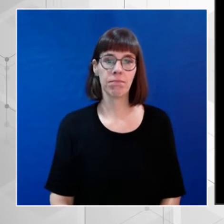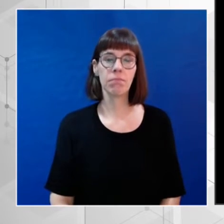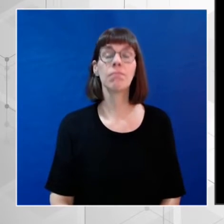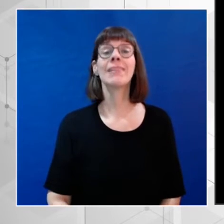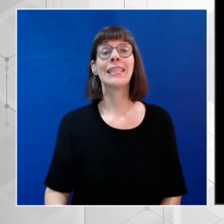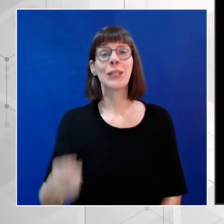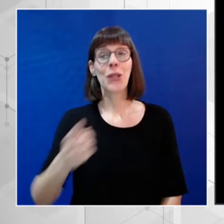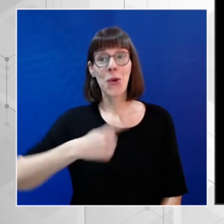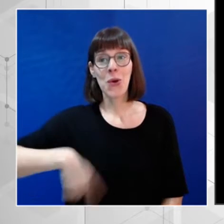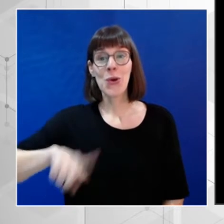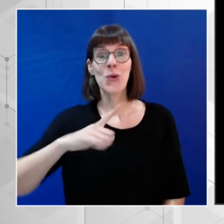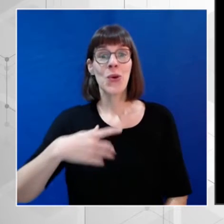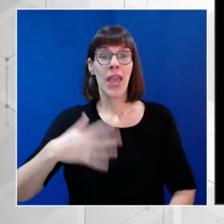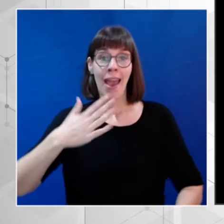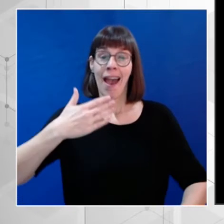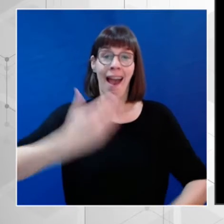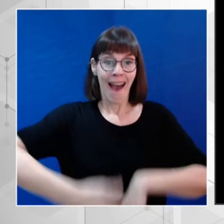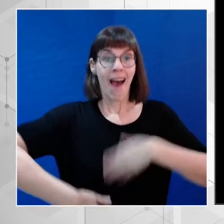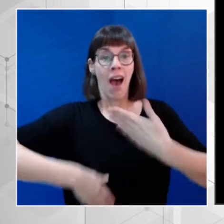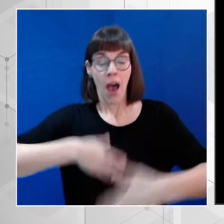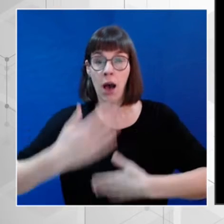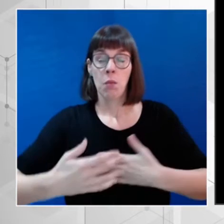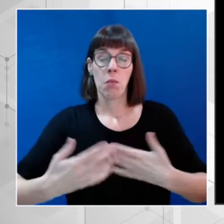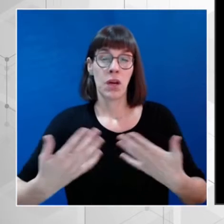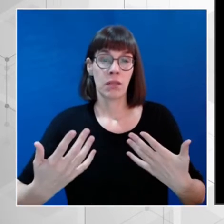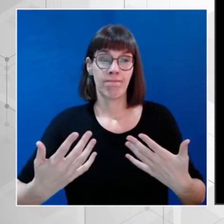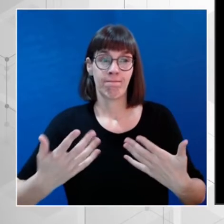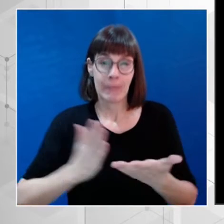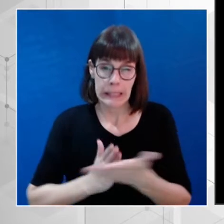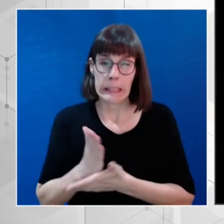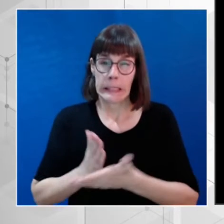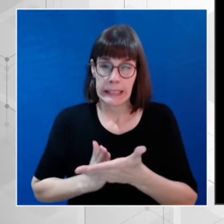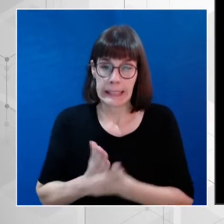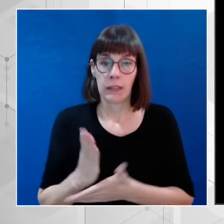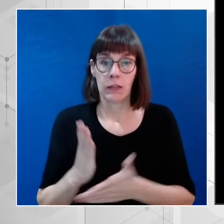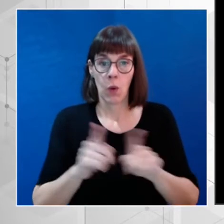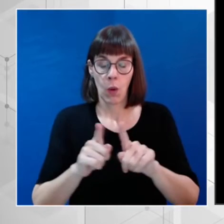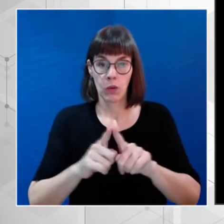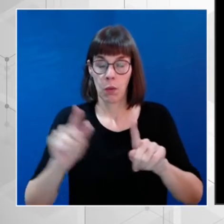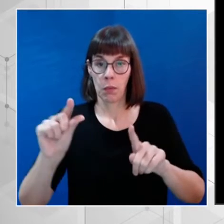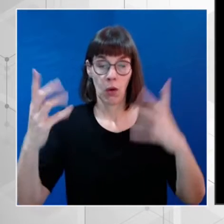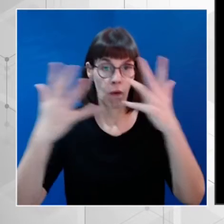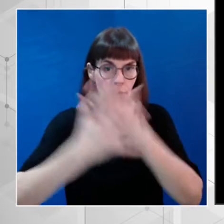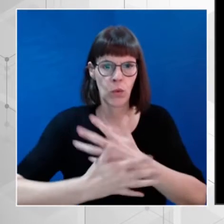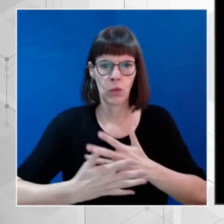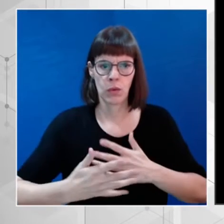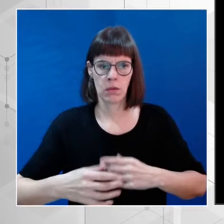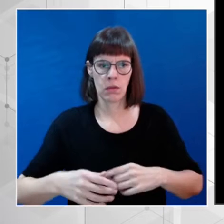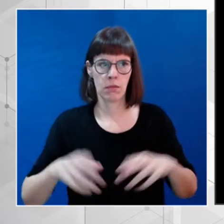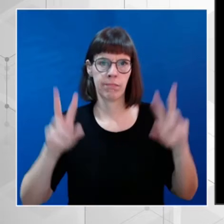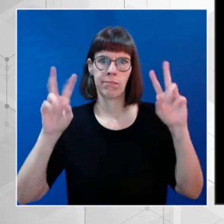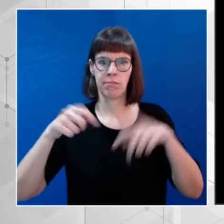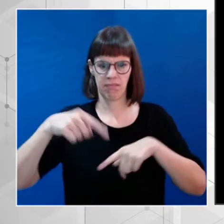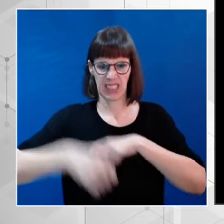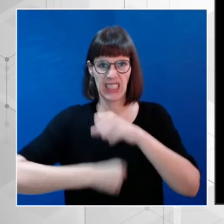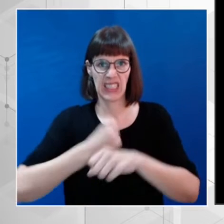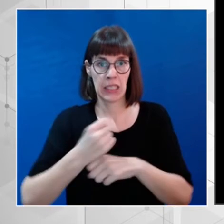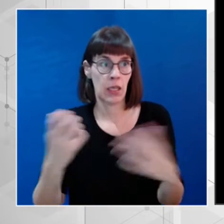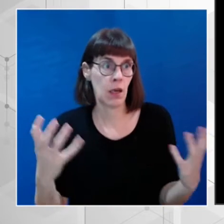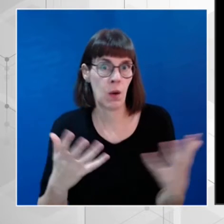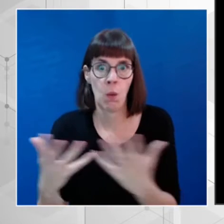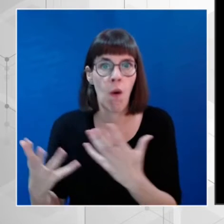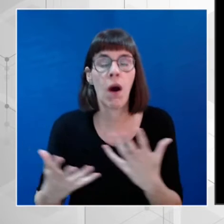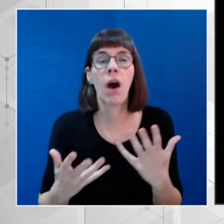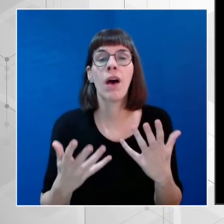we get super confused and we have no idea which year this is. You know the proverb, some days